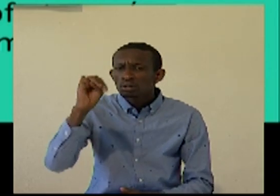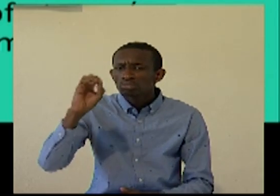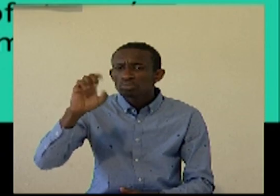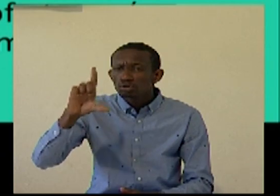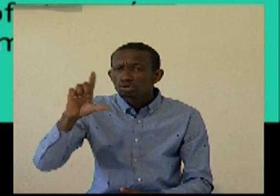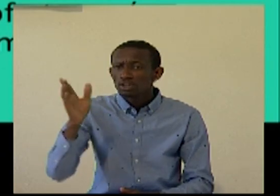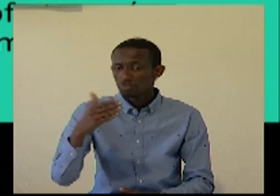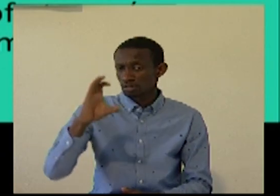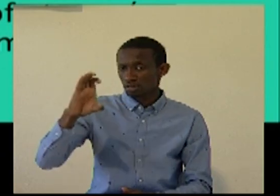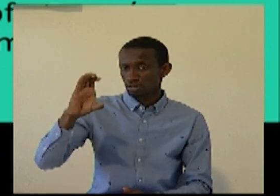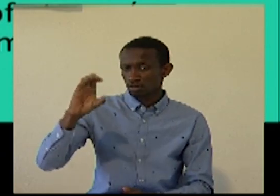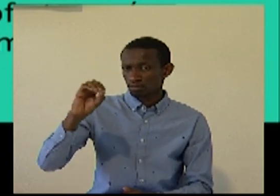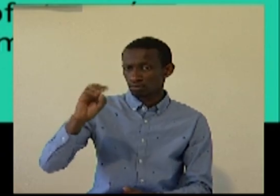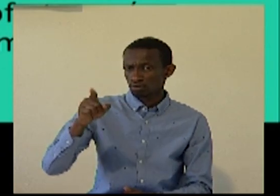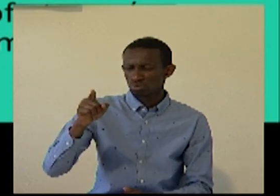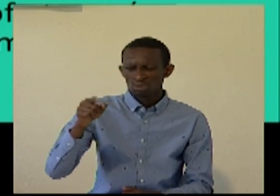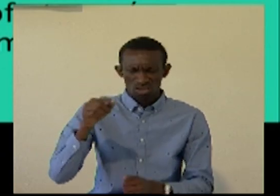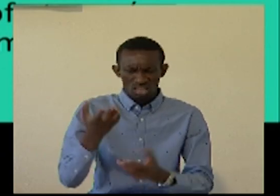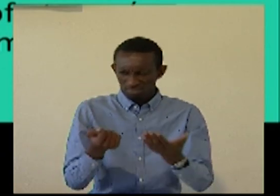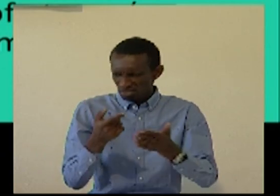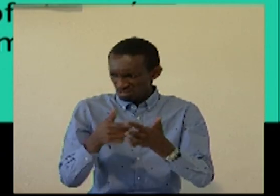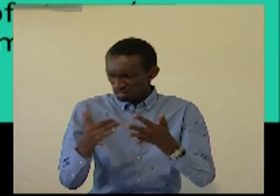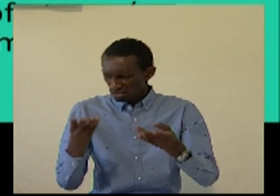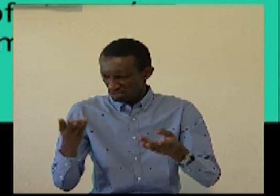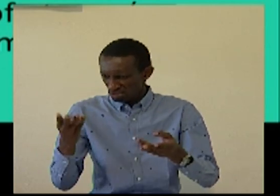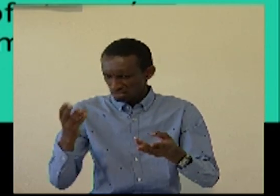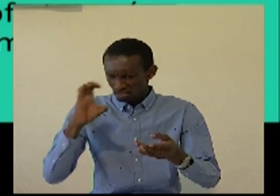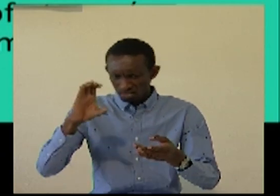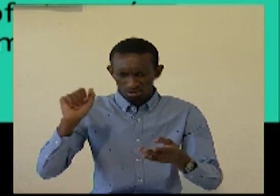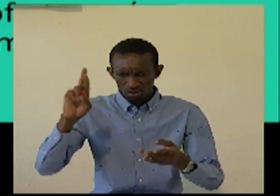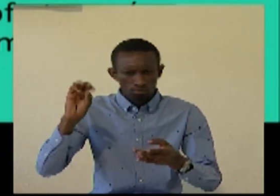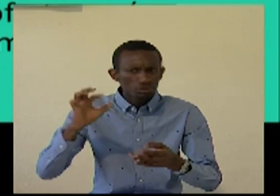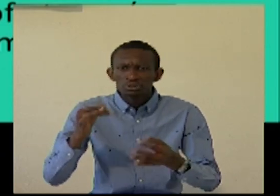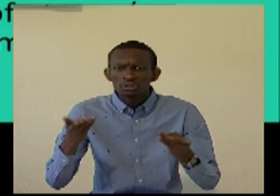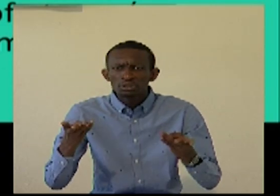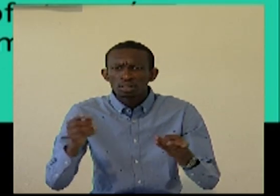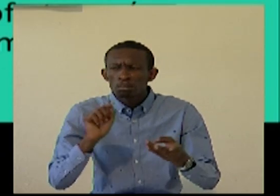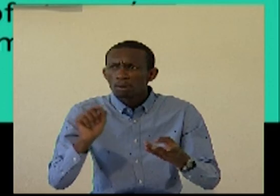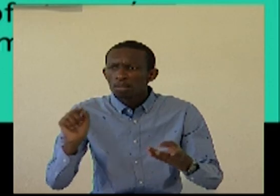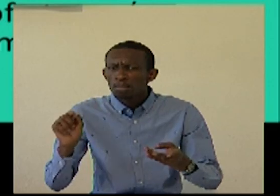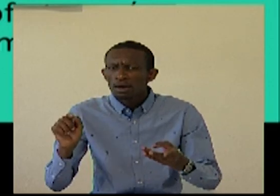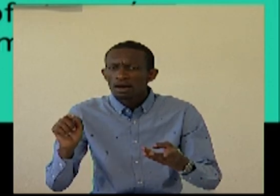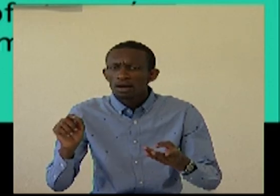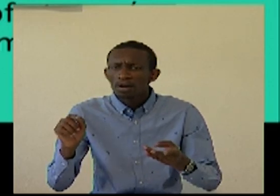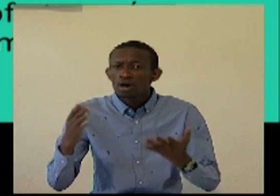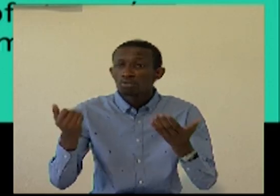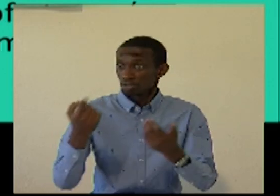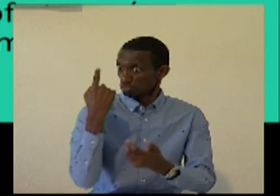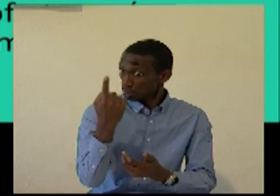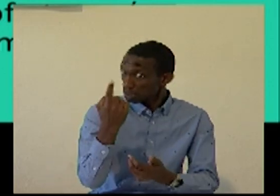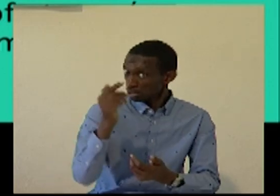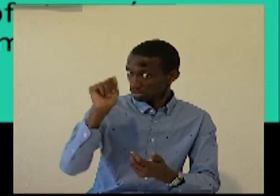carbon dioxide contains how many atoms of carbon? We have 1 atom in